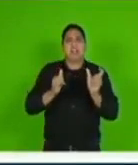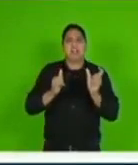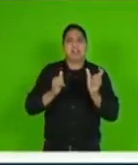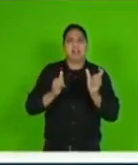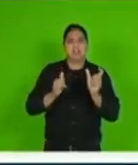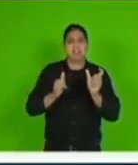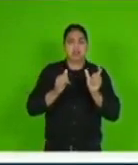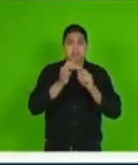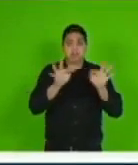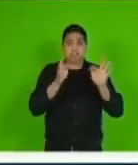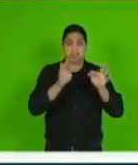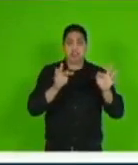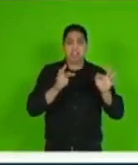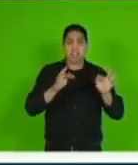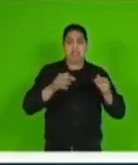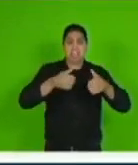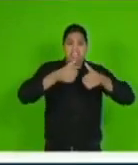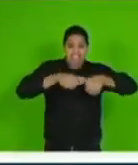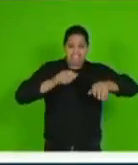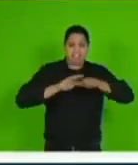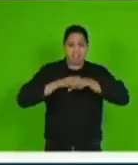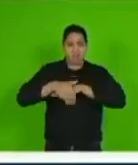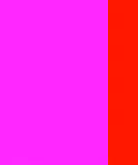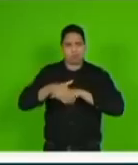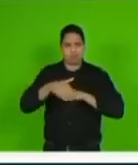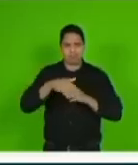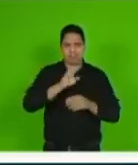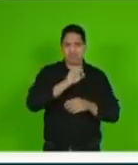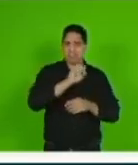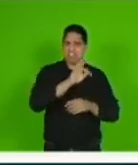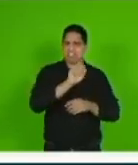the expression, "this night"?